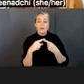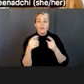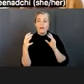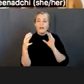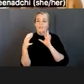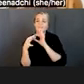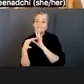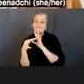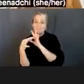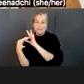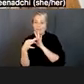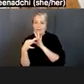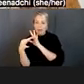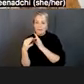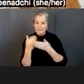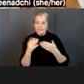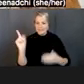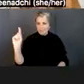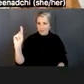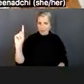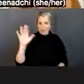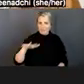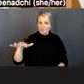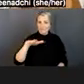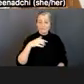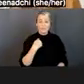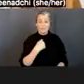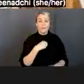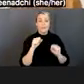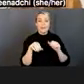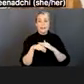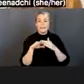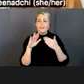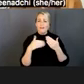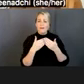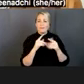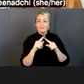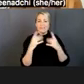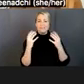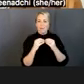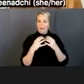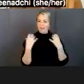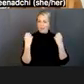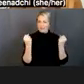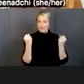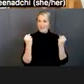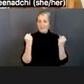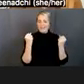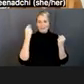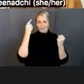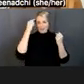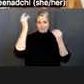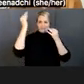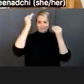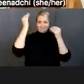that we belong somewhere is when we can access all of those healthier brain faculties and those skills